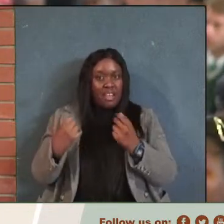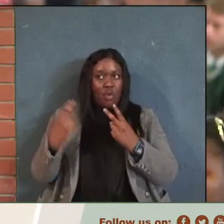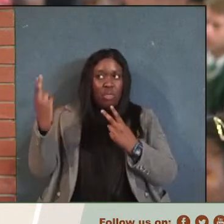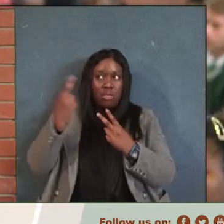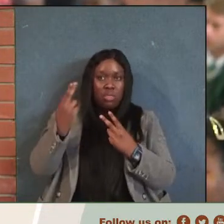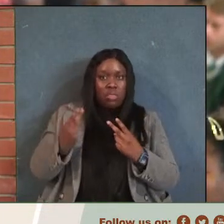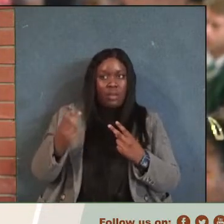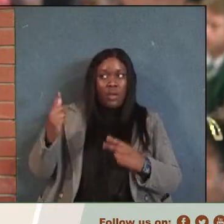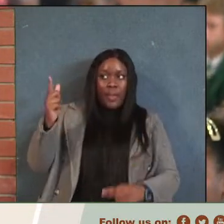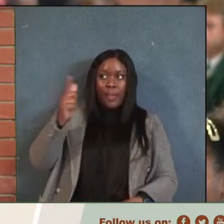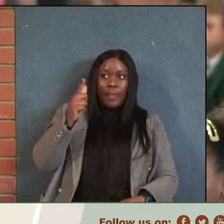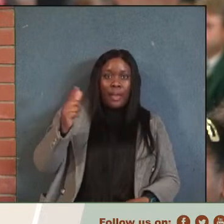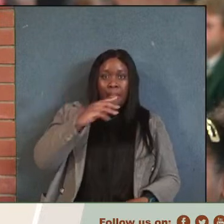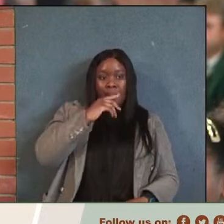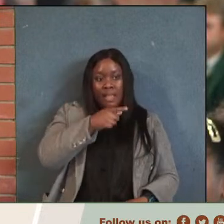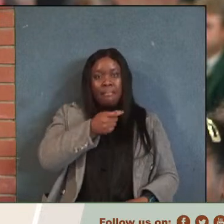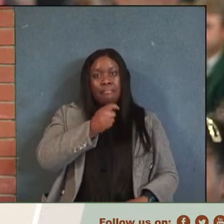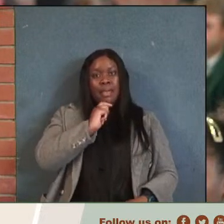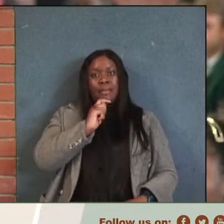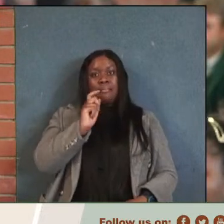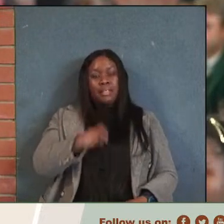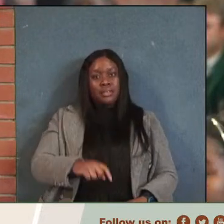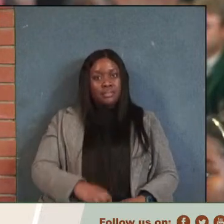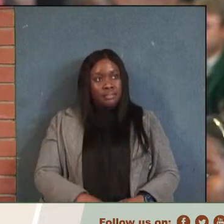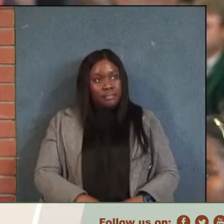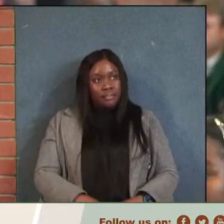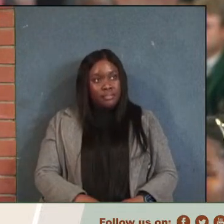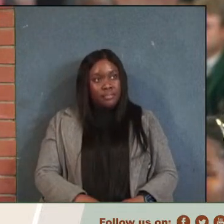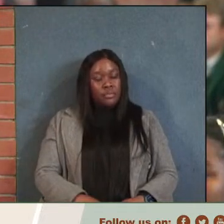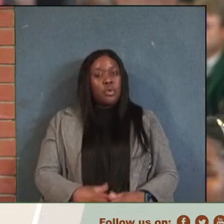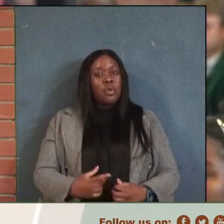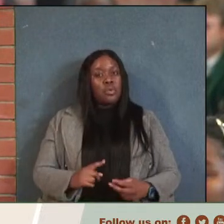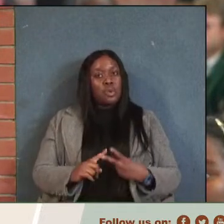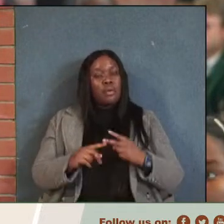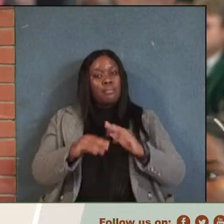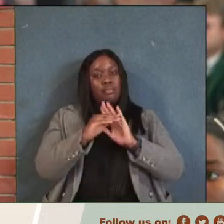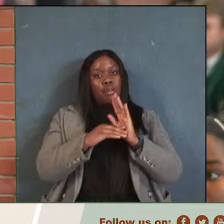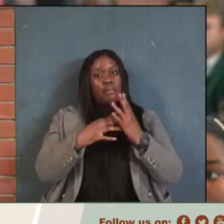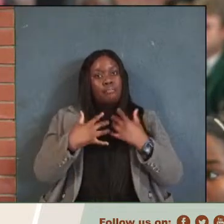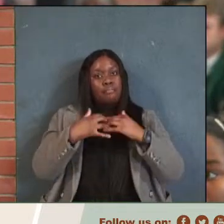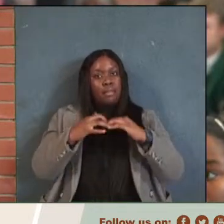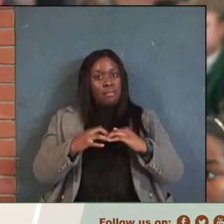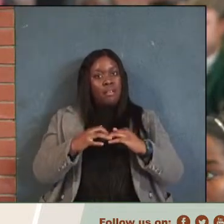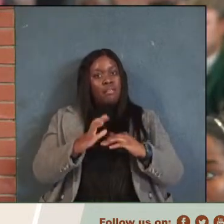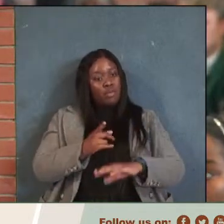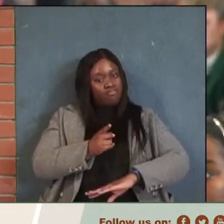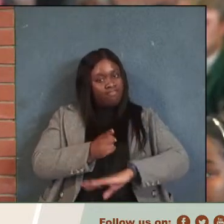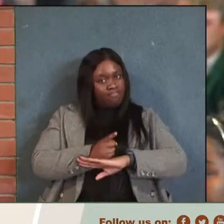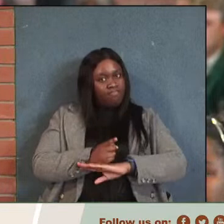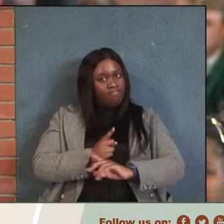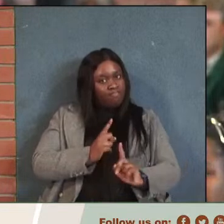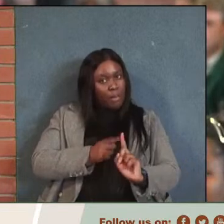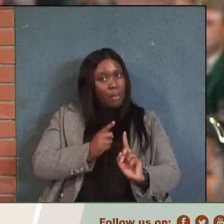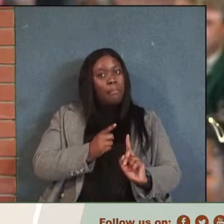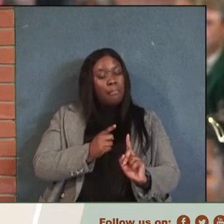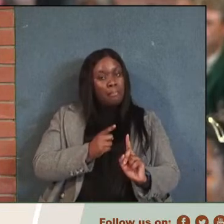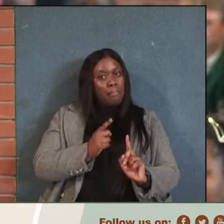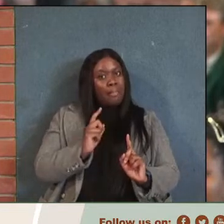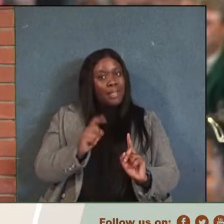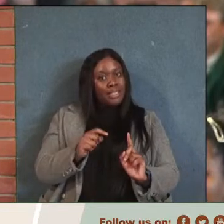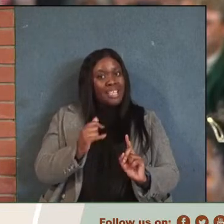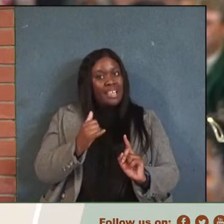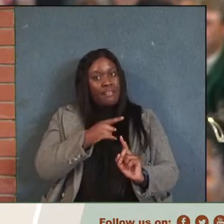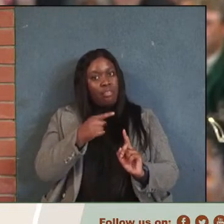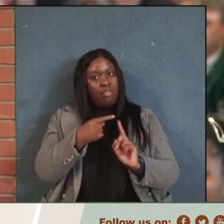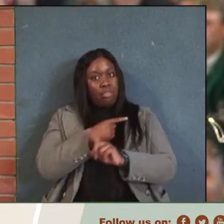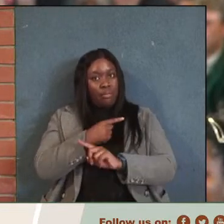has to pay for it back. And also, it is crucial that we have programs focusing on discipline for vandals, but with limitations, of course. In Tembisa, we